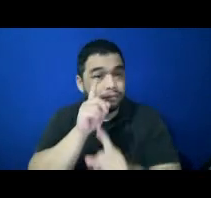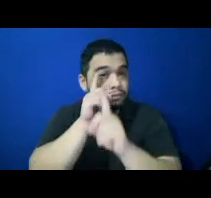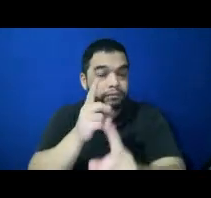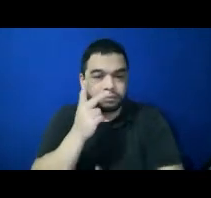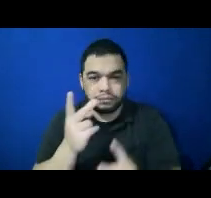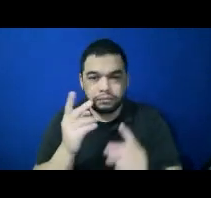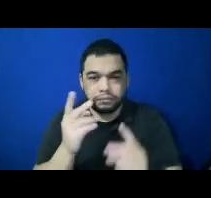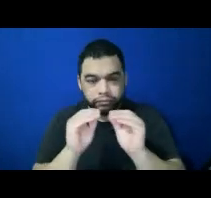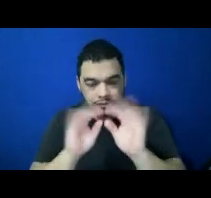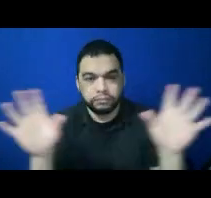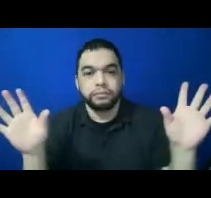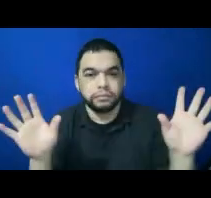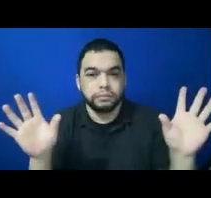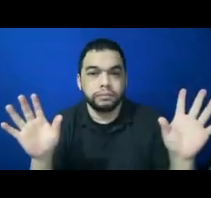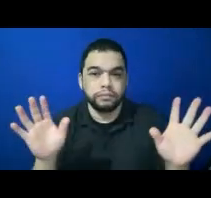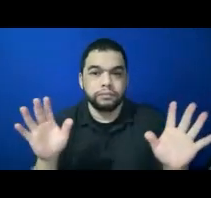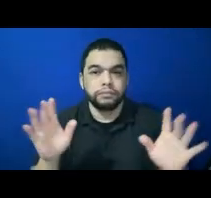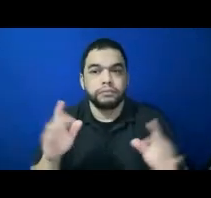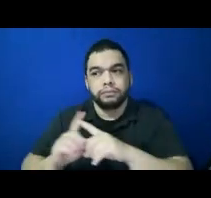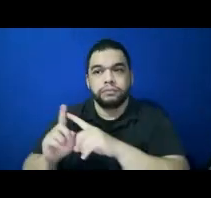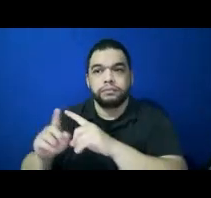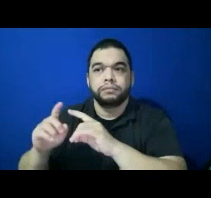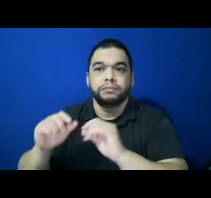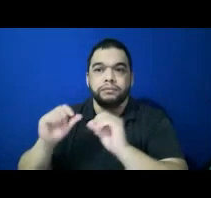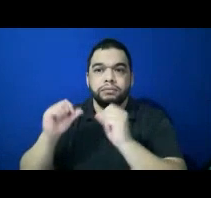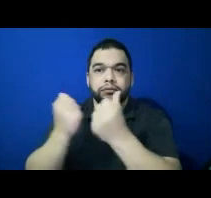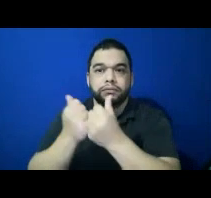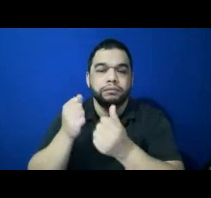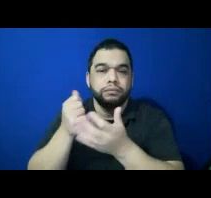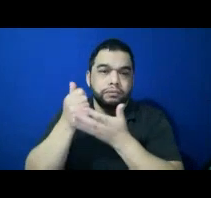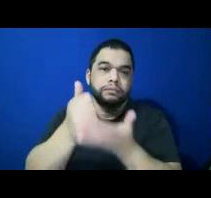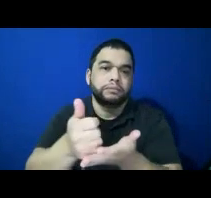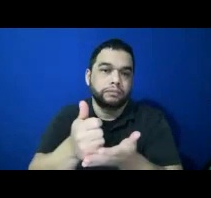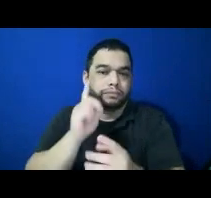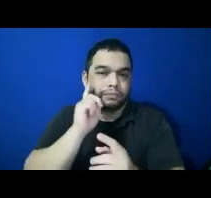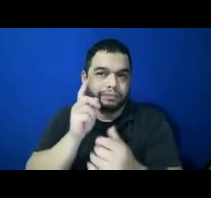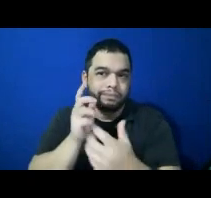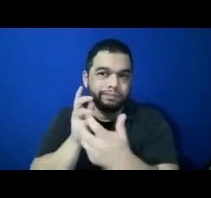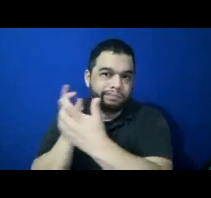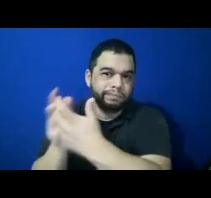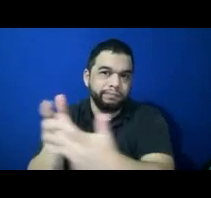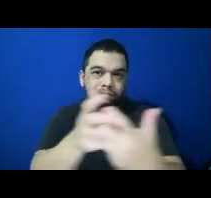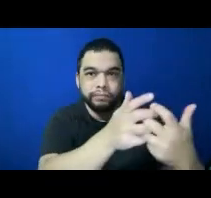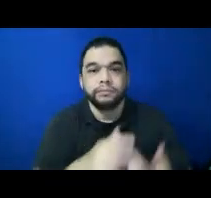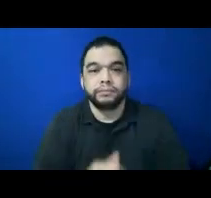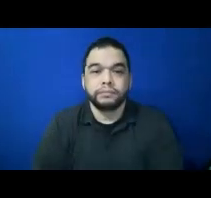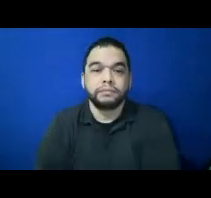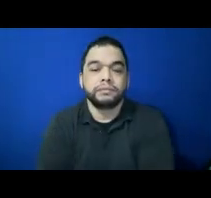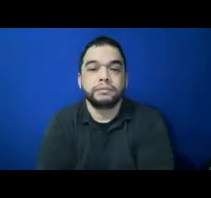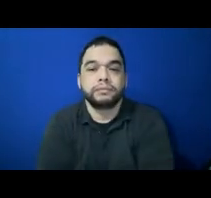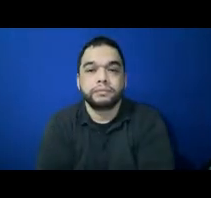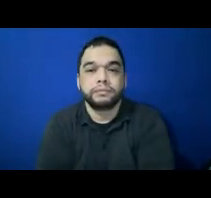more accessible to a diversity or a diversified audience. Next